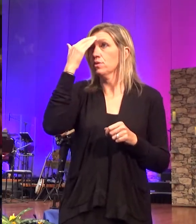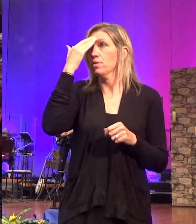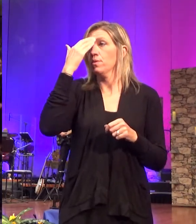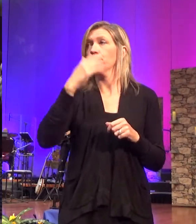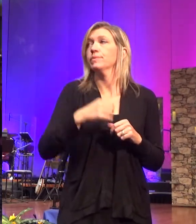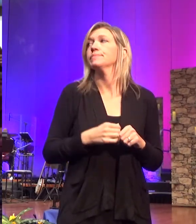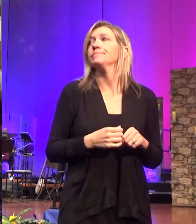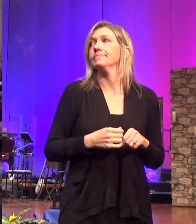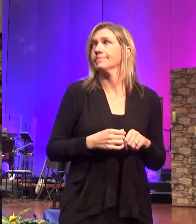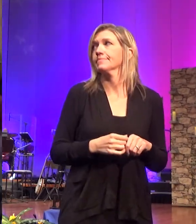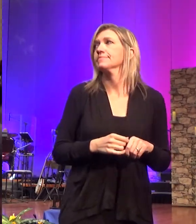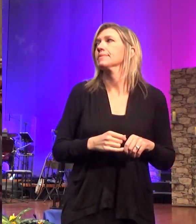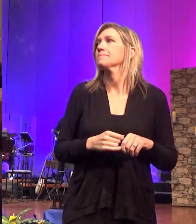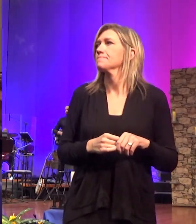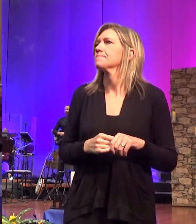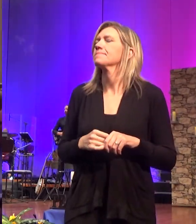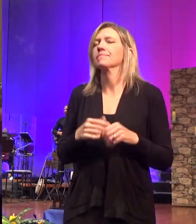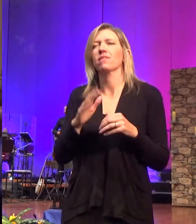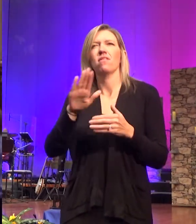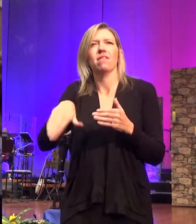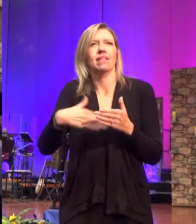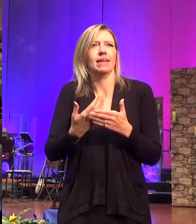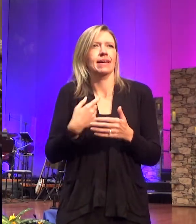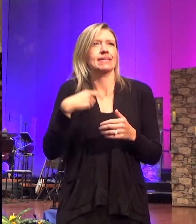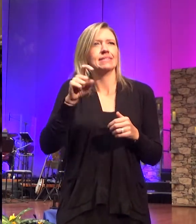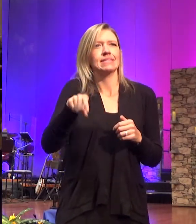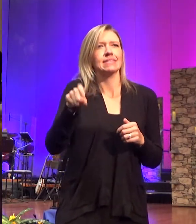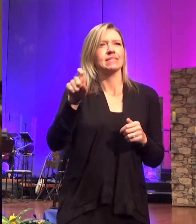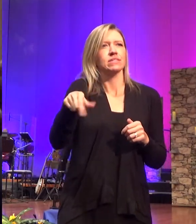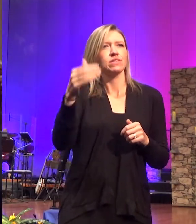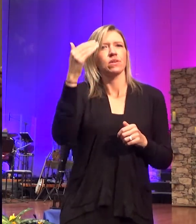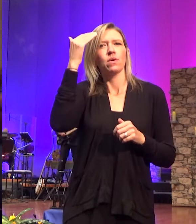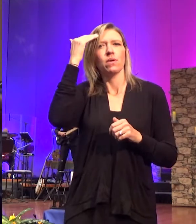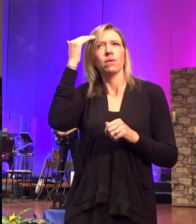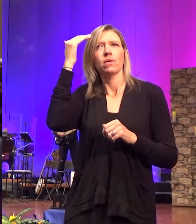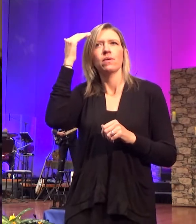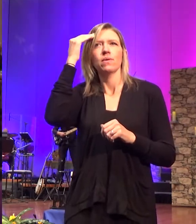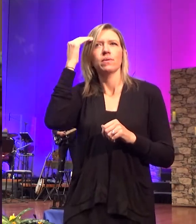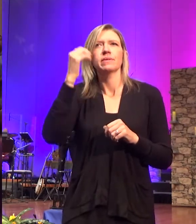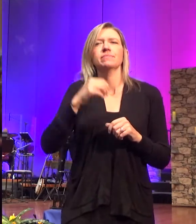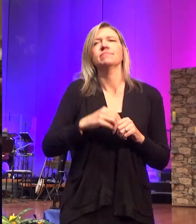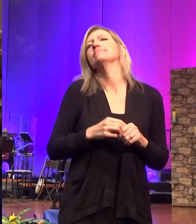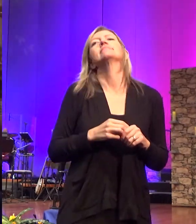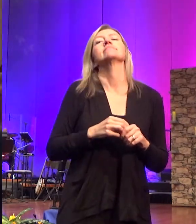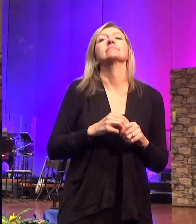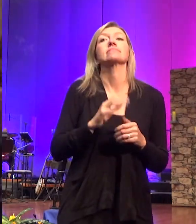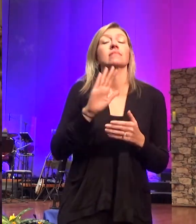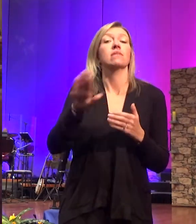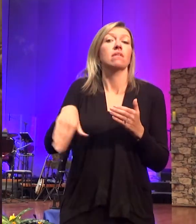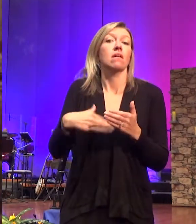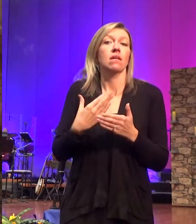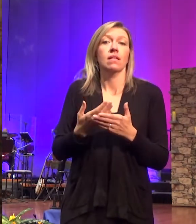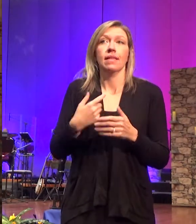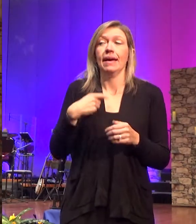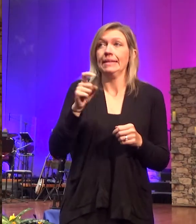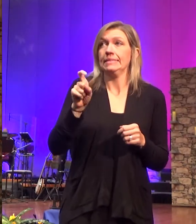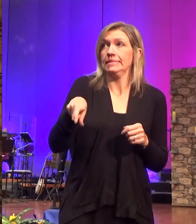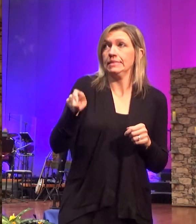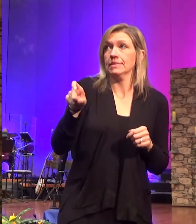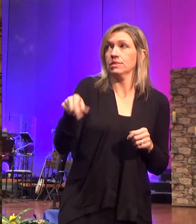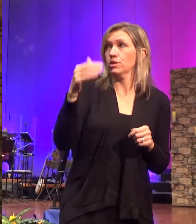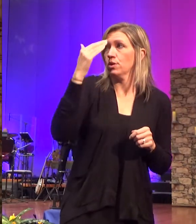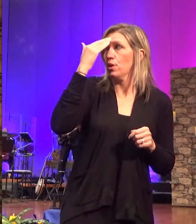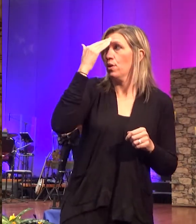to know. All I need to know. All